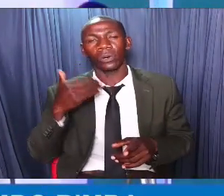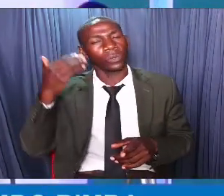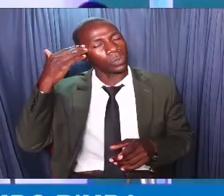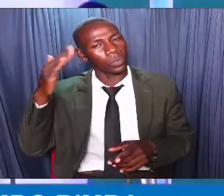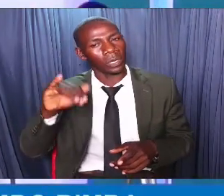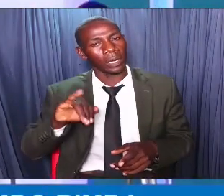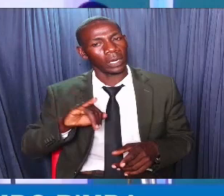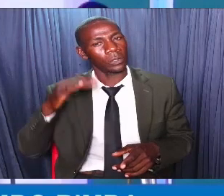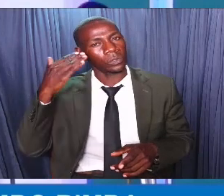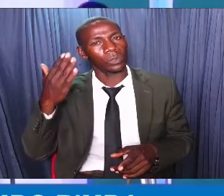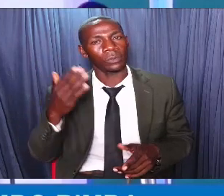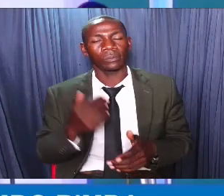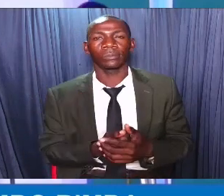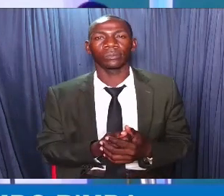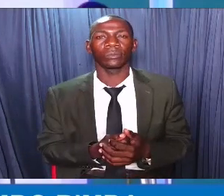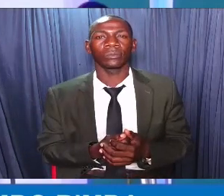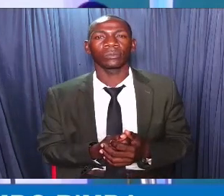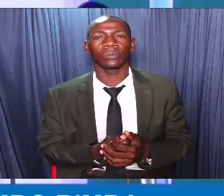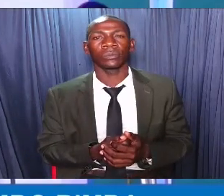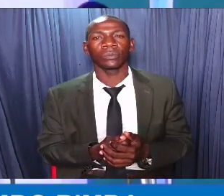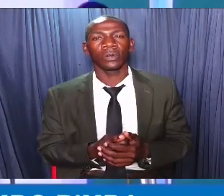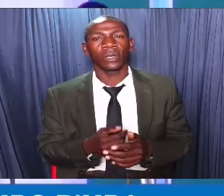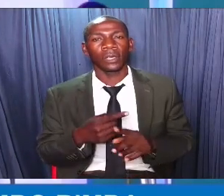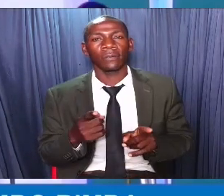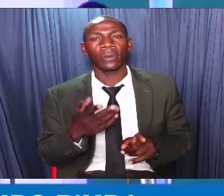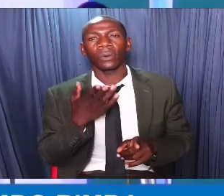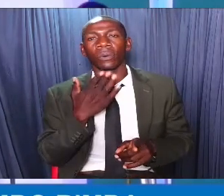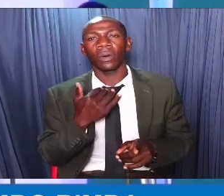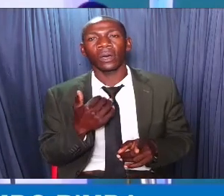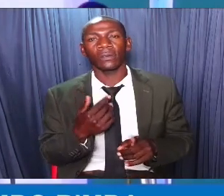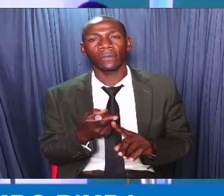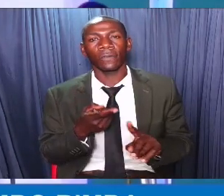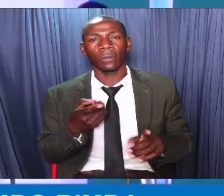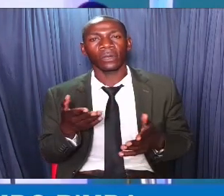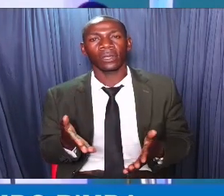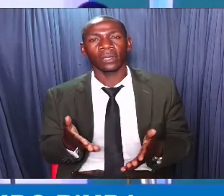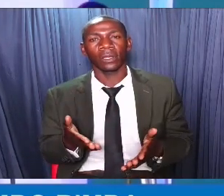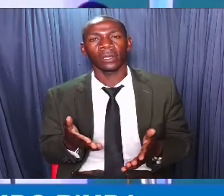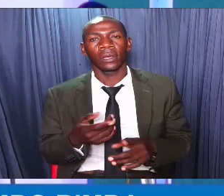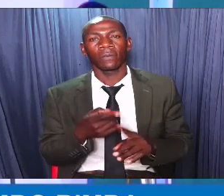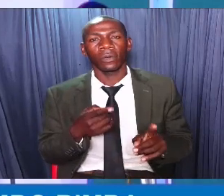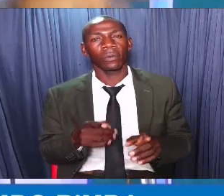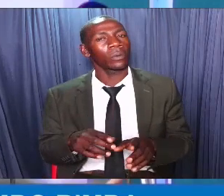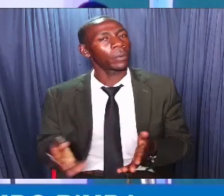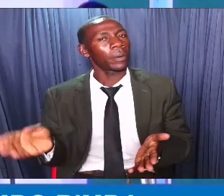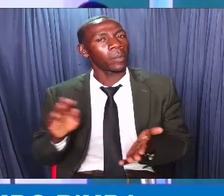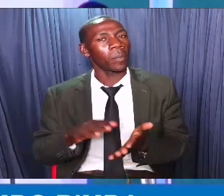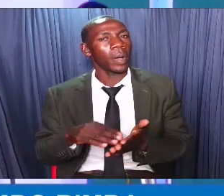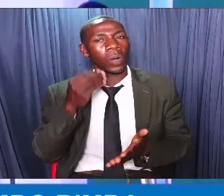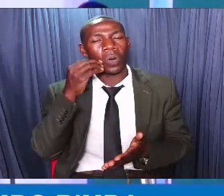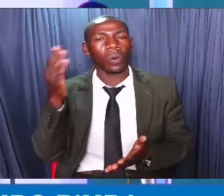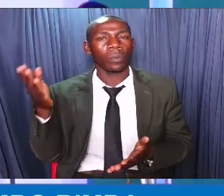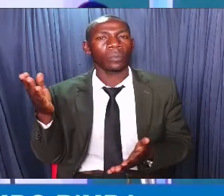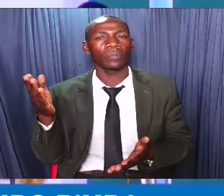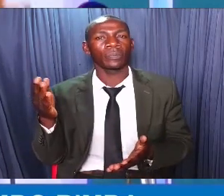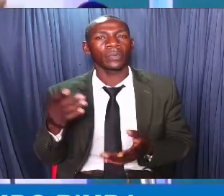don't know the thought of God. I also don't know. Kila mmoja ndivyo atakavyo akitoka hapa. Everybody feels like atoka hapa atembee afike nyumbani. From here I'll go back